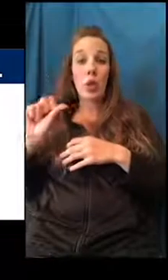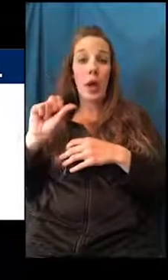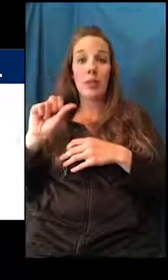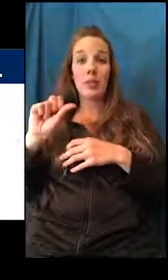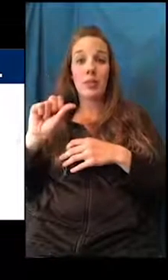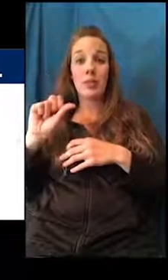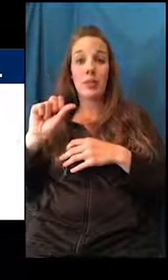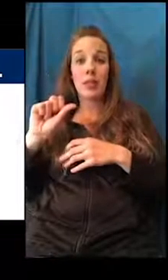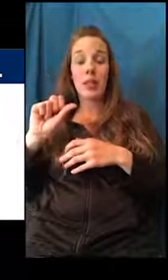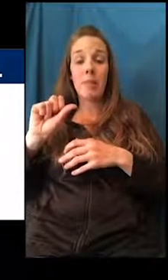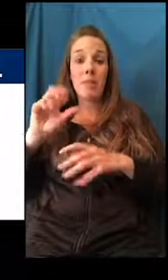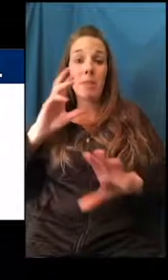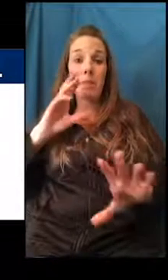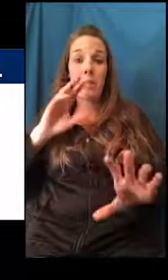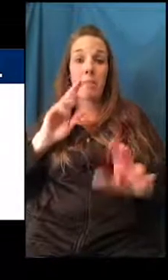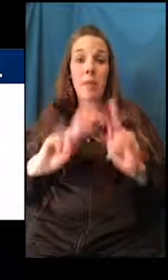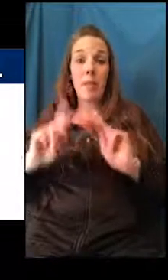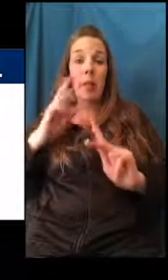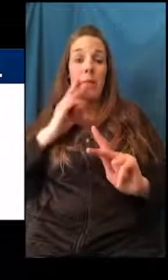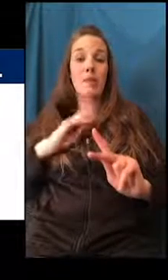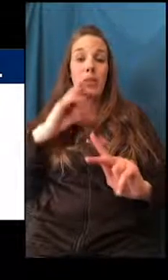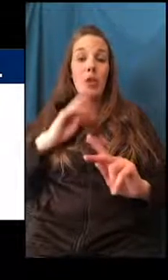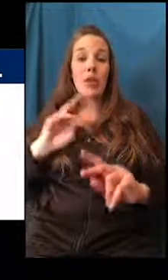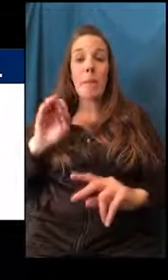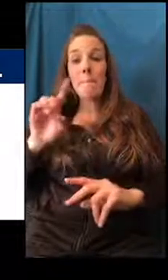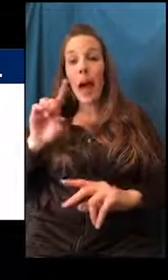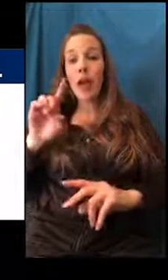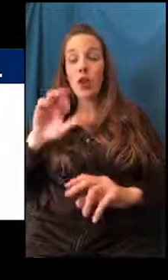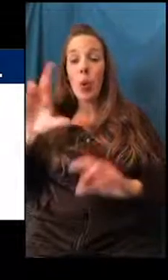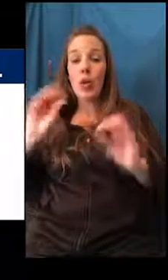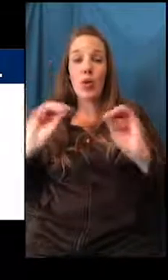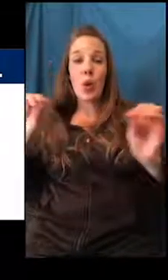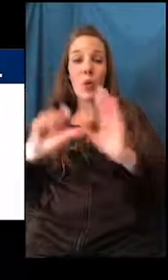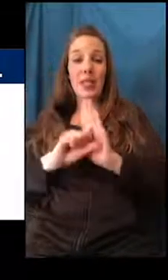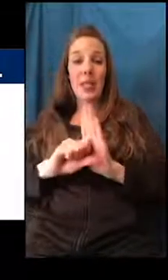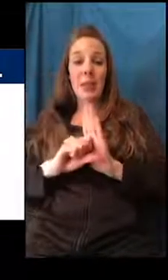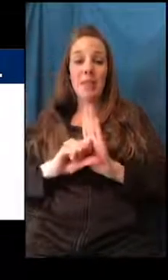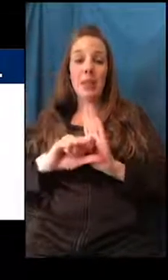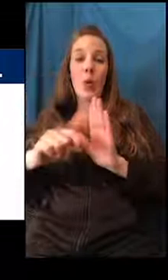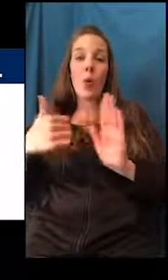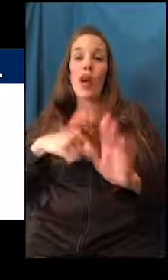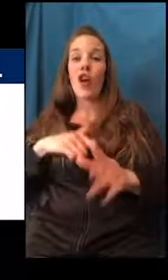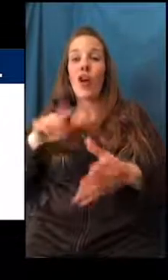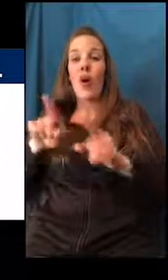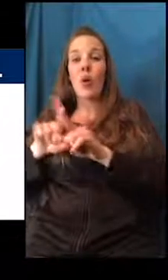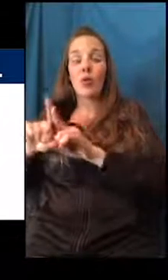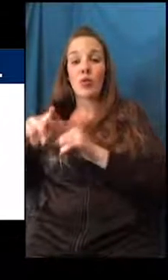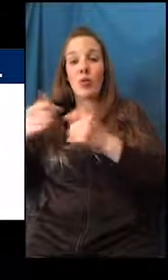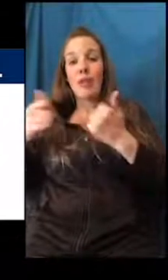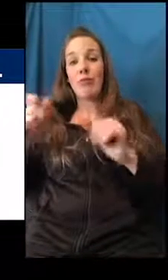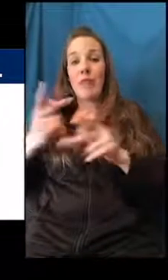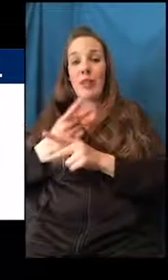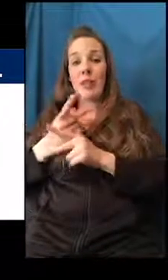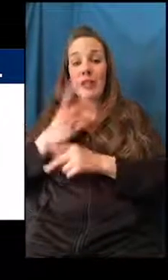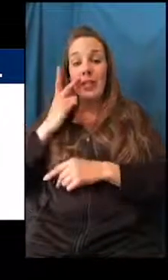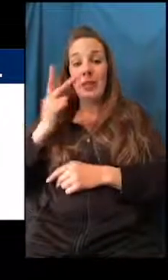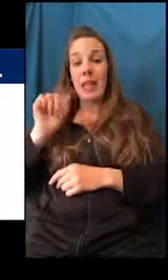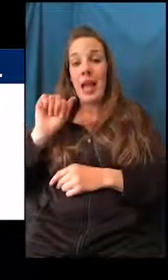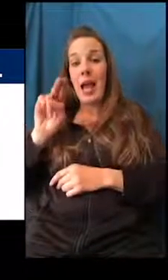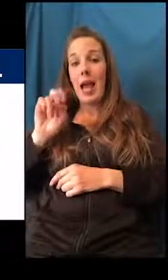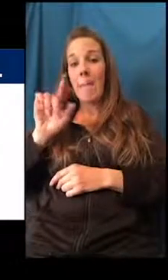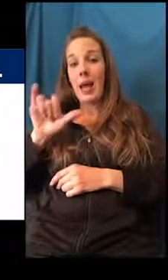mild symptoms or were asymptomatic. And we're also looking to see how many antibodies can be found after a